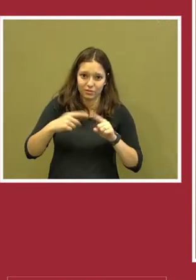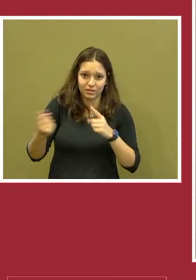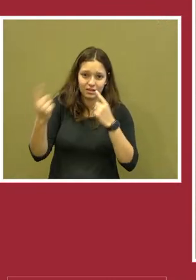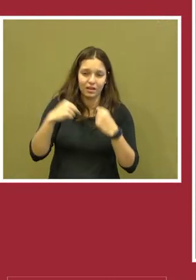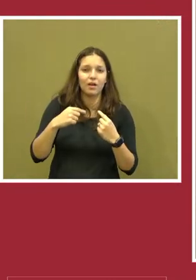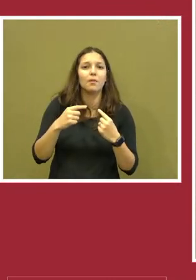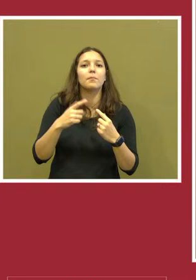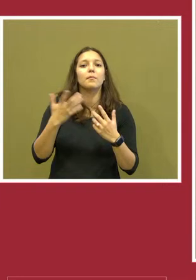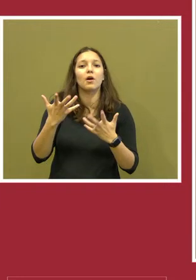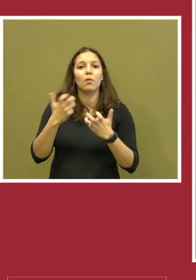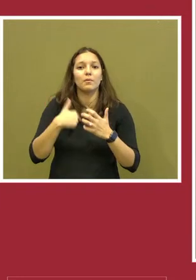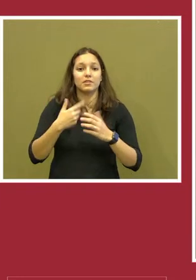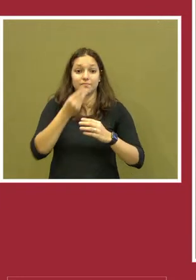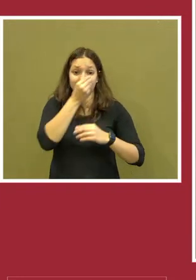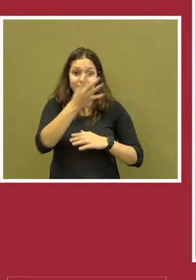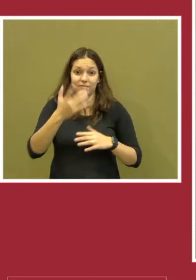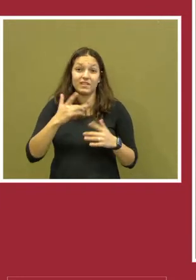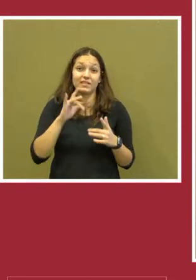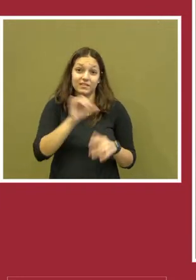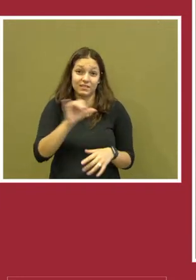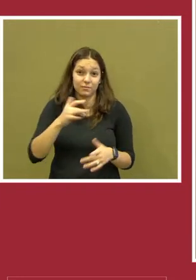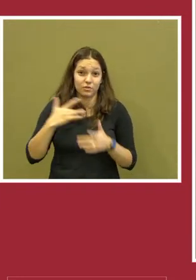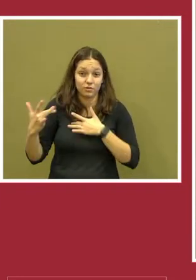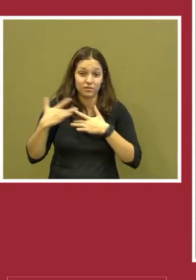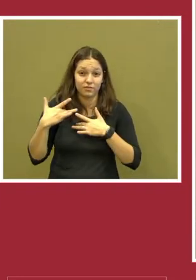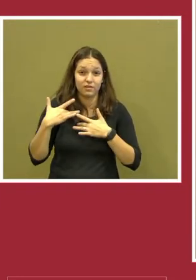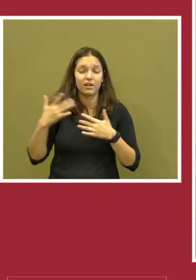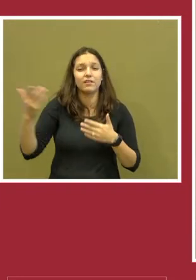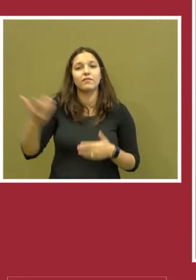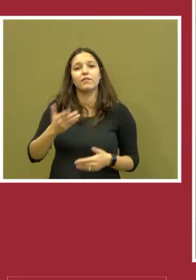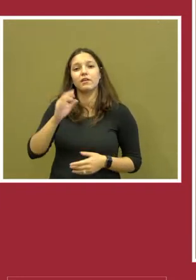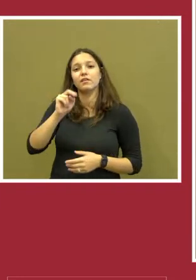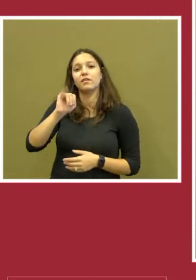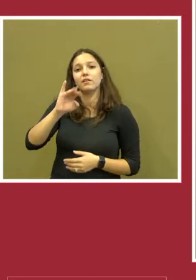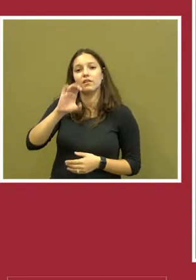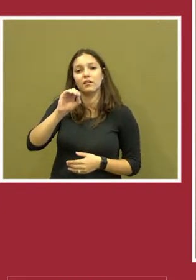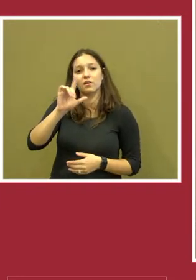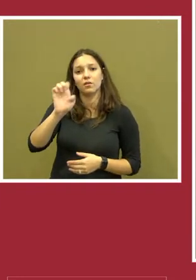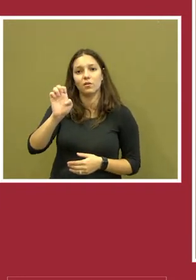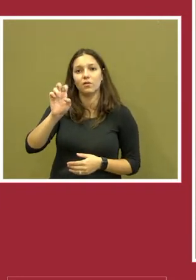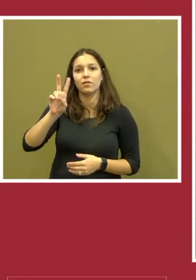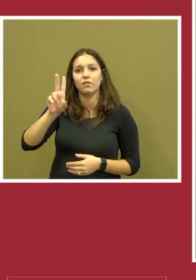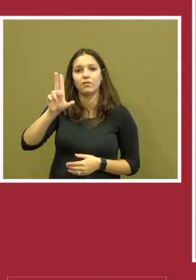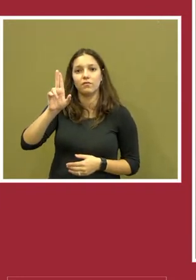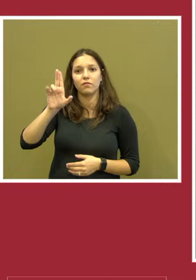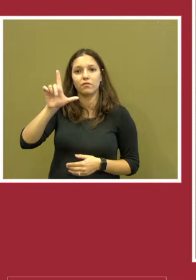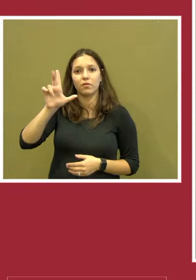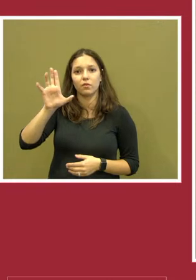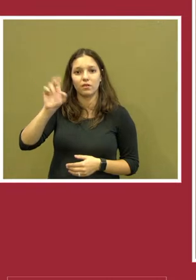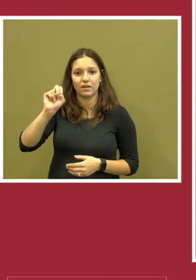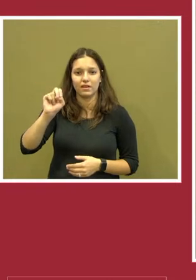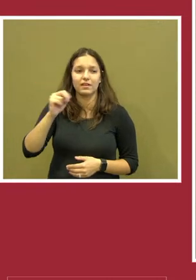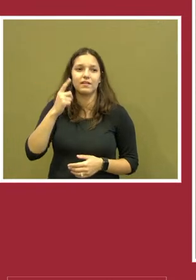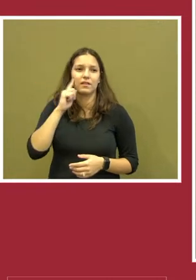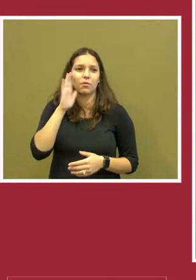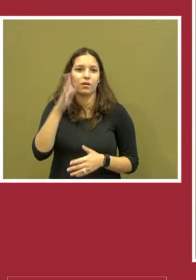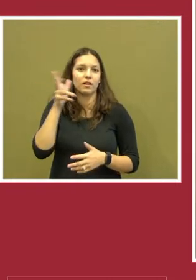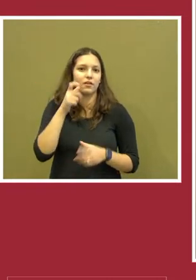similar concerns. I also invited Nicole Volkan, the editor of the Source Weekly. I believe you'll hear from her shortly. Thank you. Appreciate your